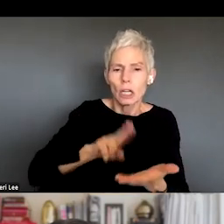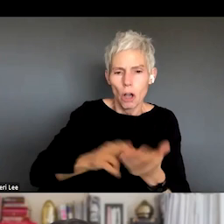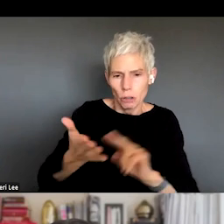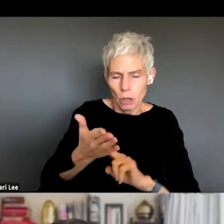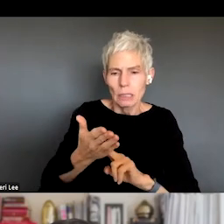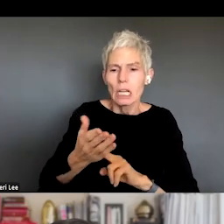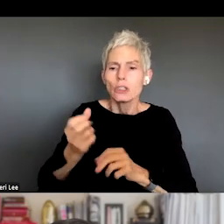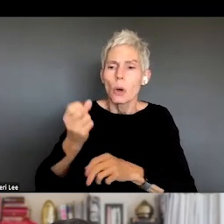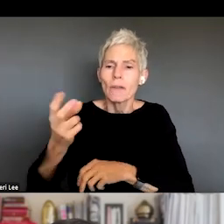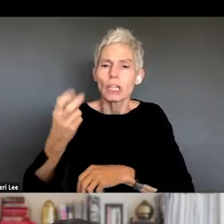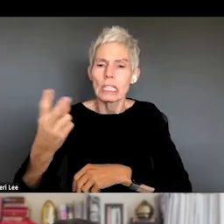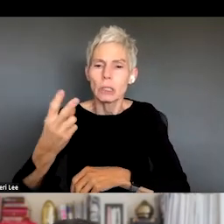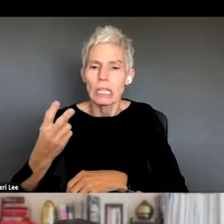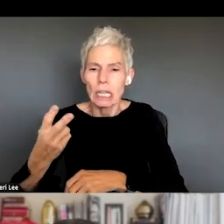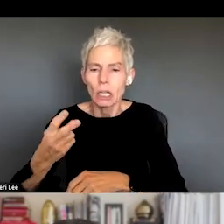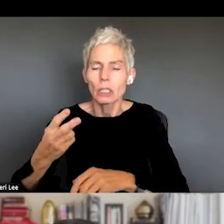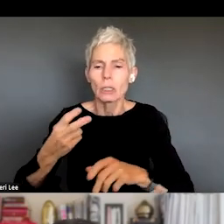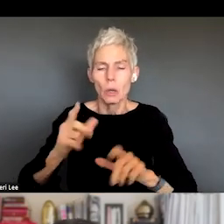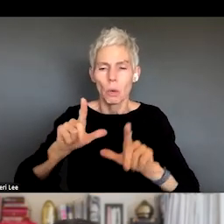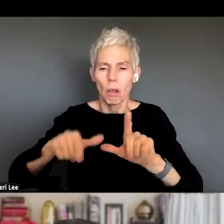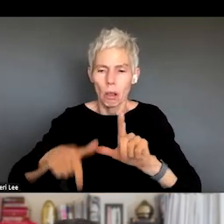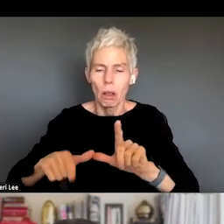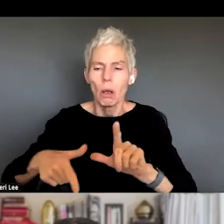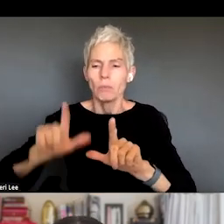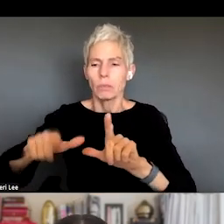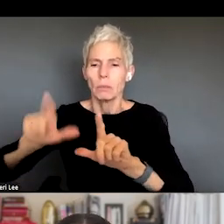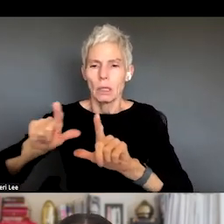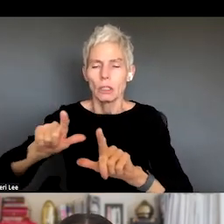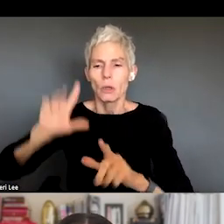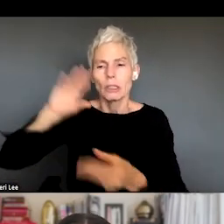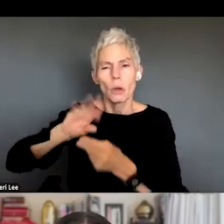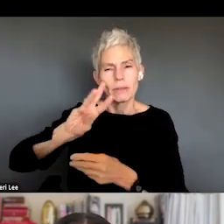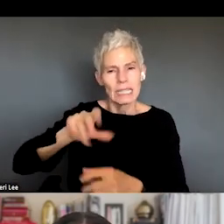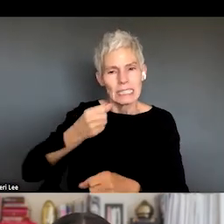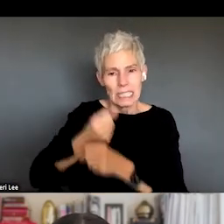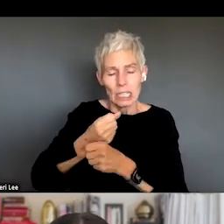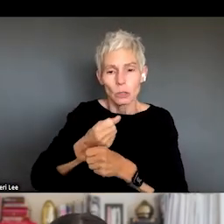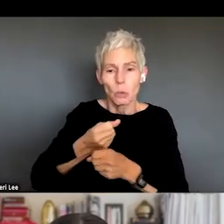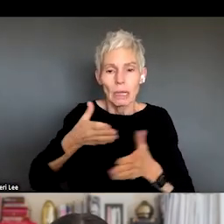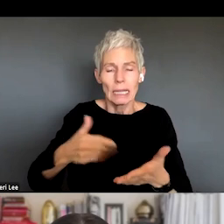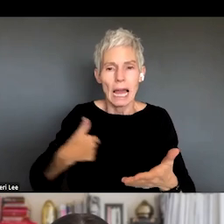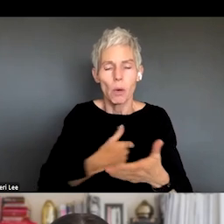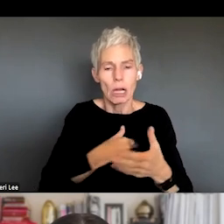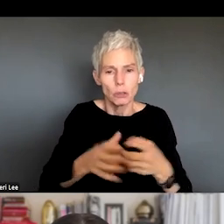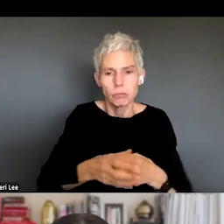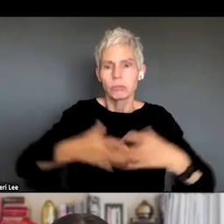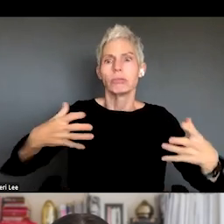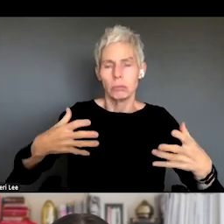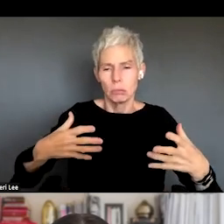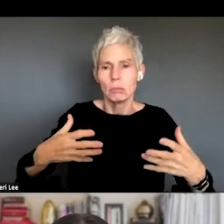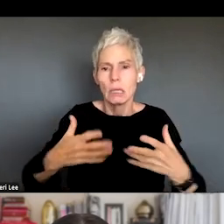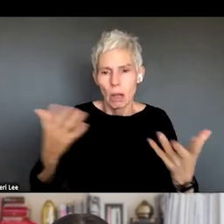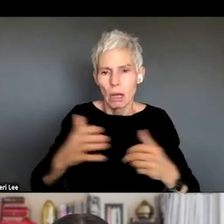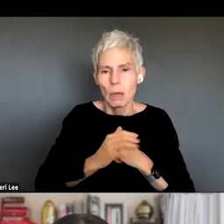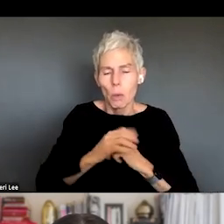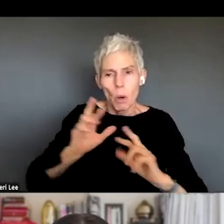periods. So, really looking at a period of 6 years, which would allow us to grow exponentially, really. So we had hoped